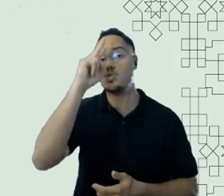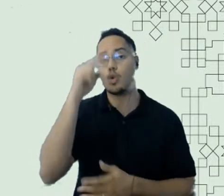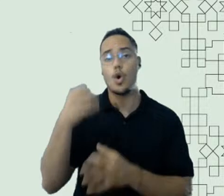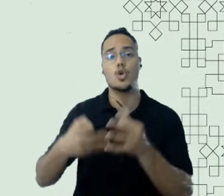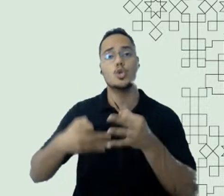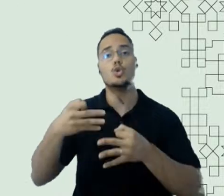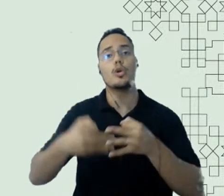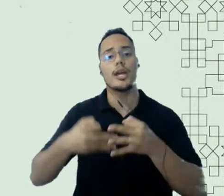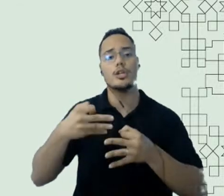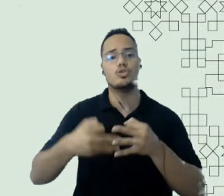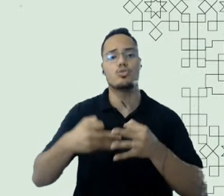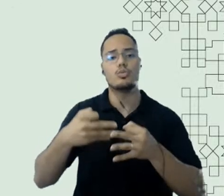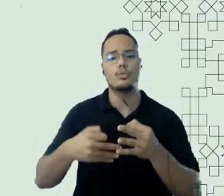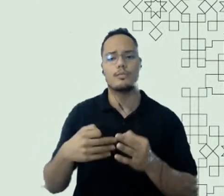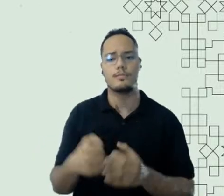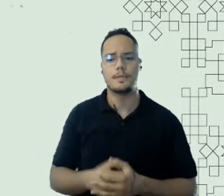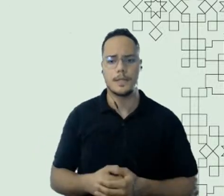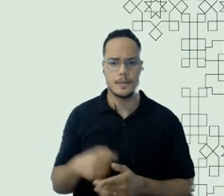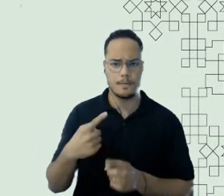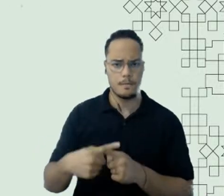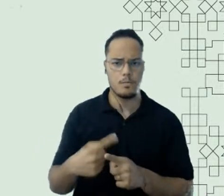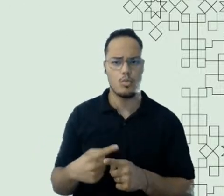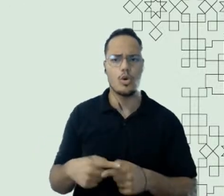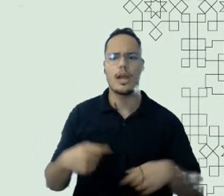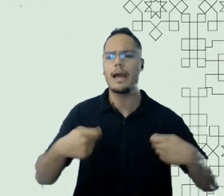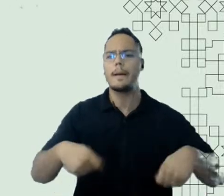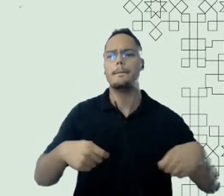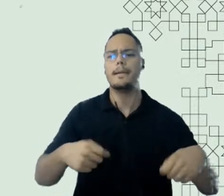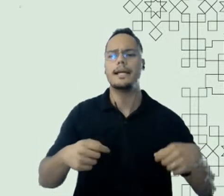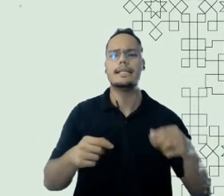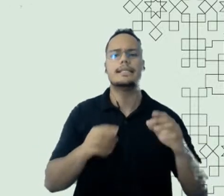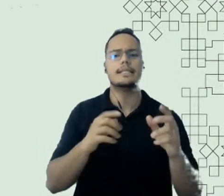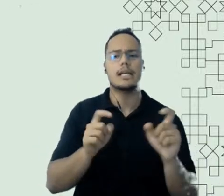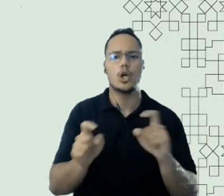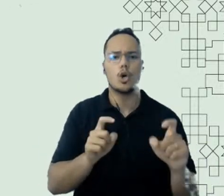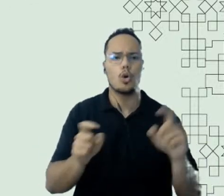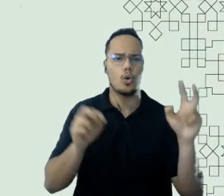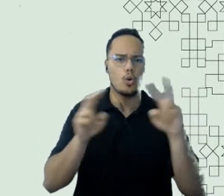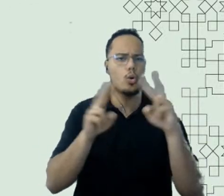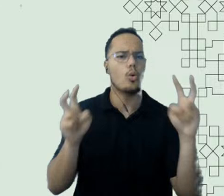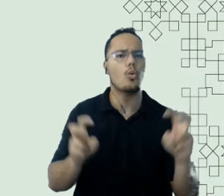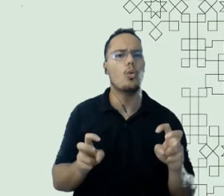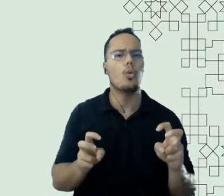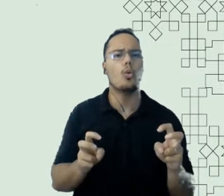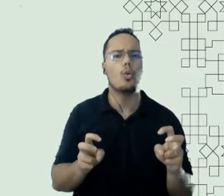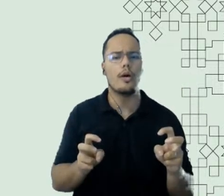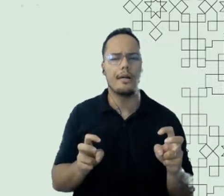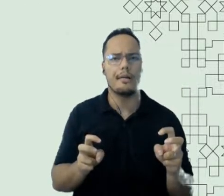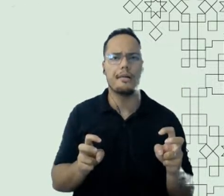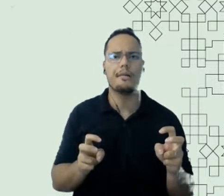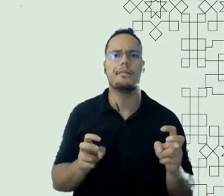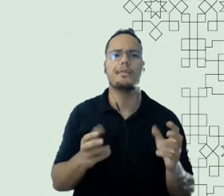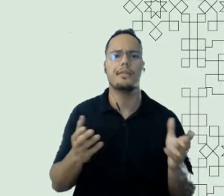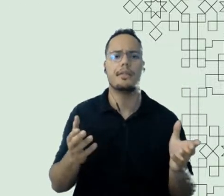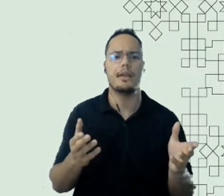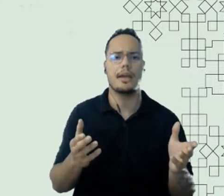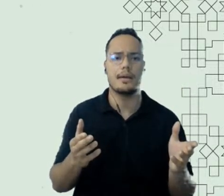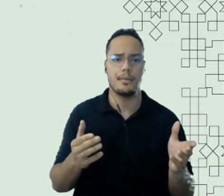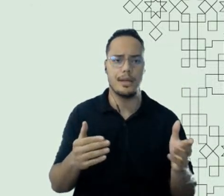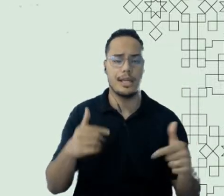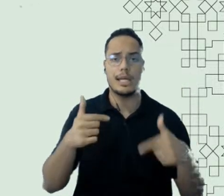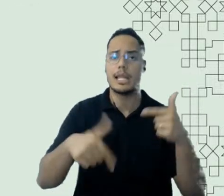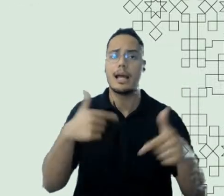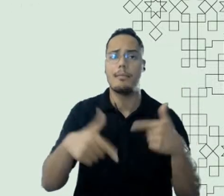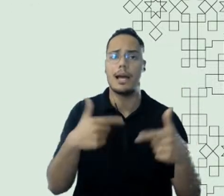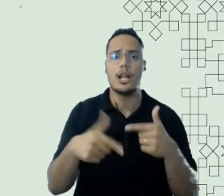address those type of digital service providers? There was the liability exemption that